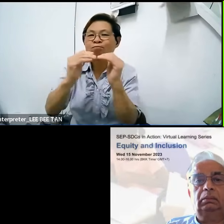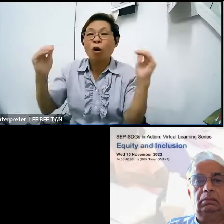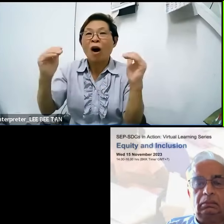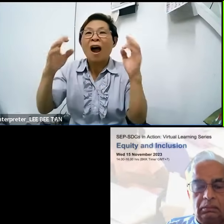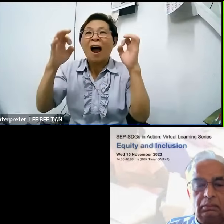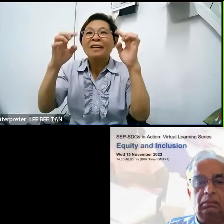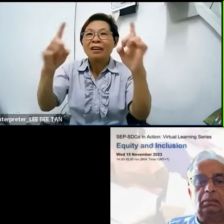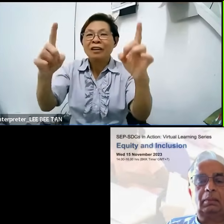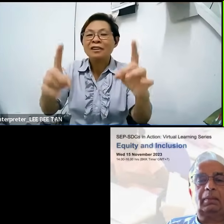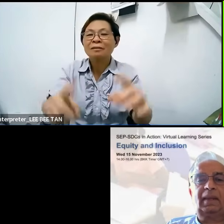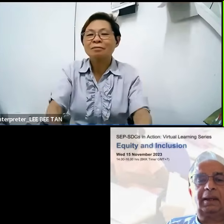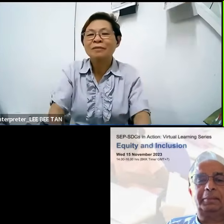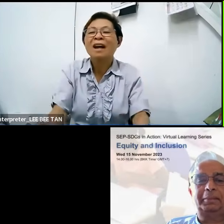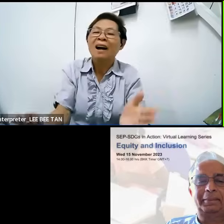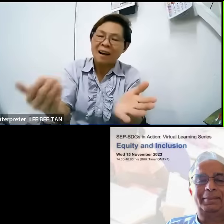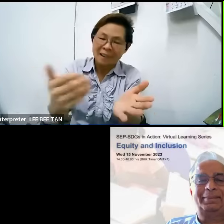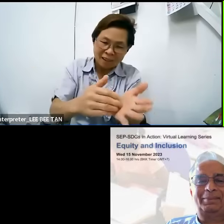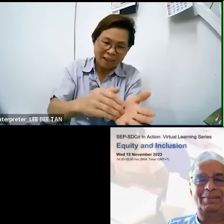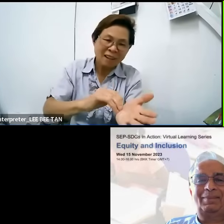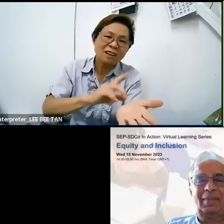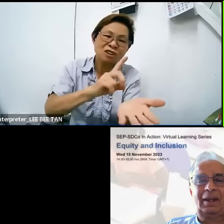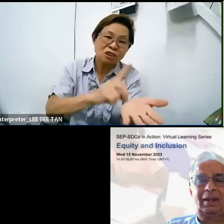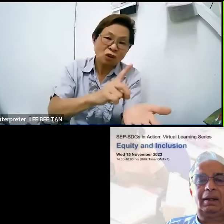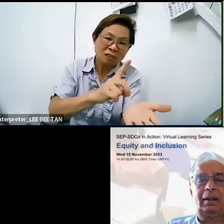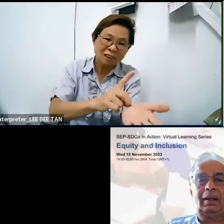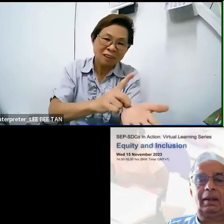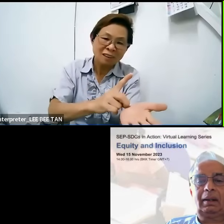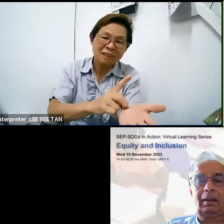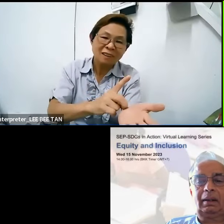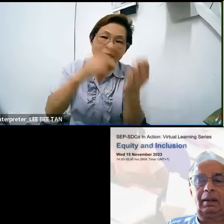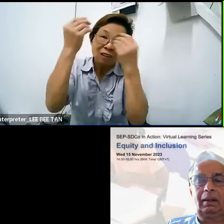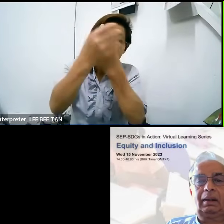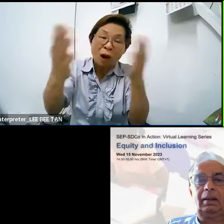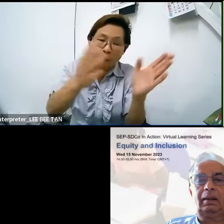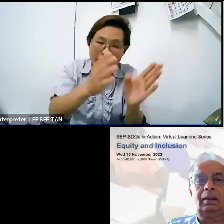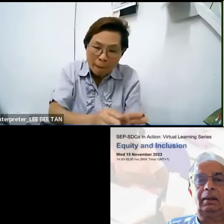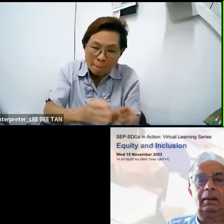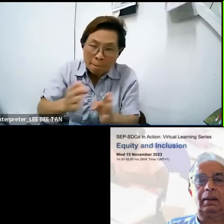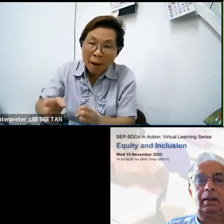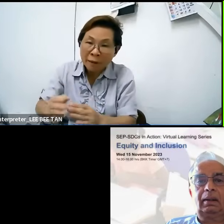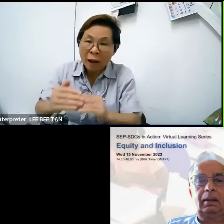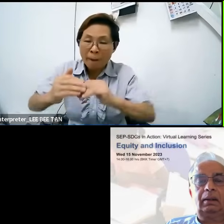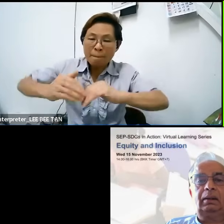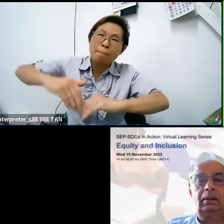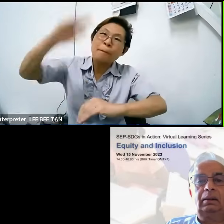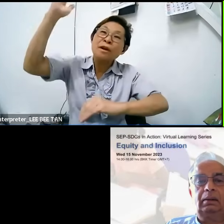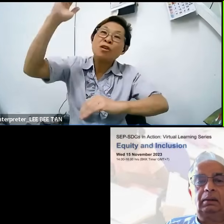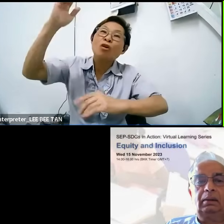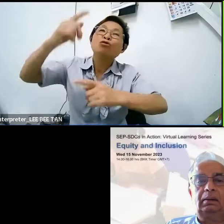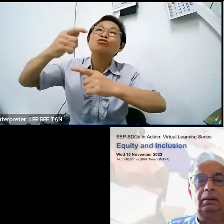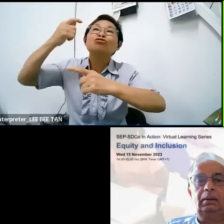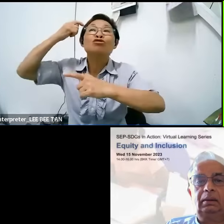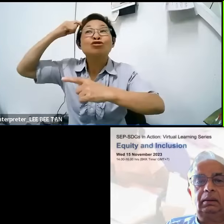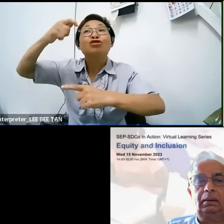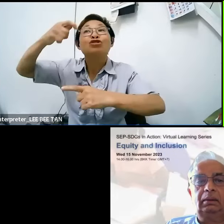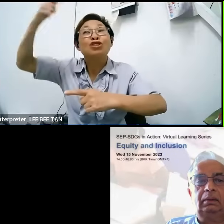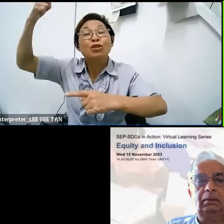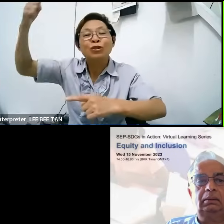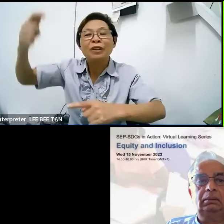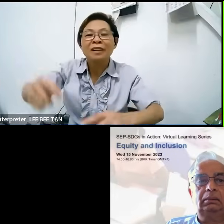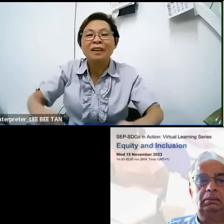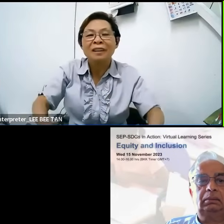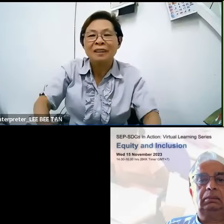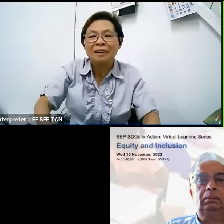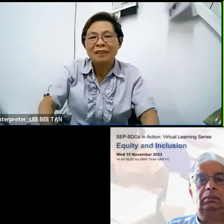education. Once again, Dr. Patel shared strategies that went beyond theory, as well as offering